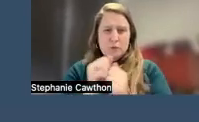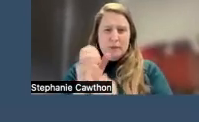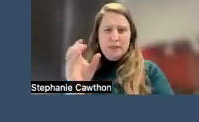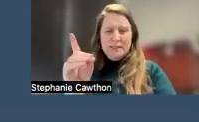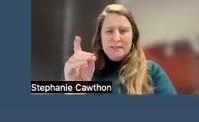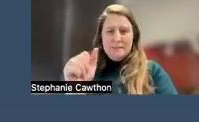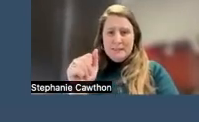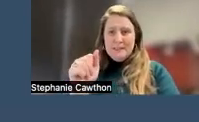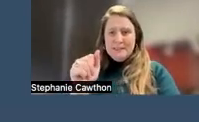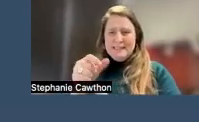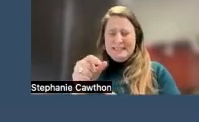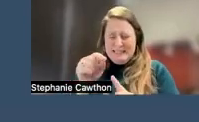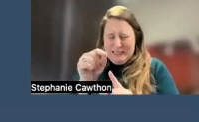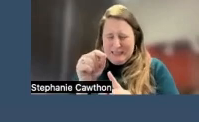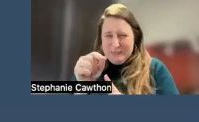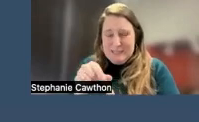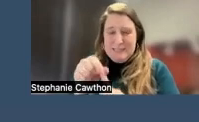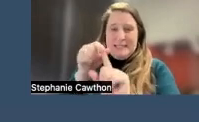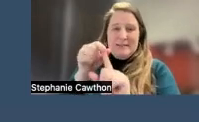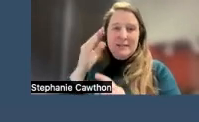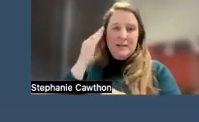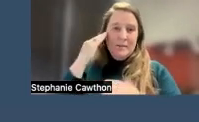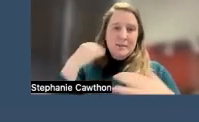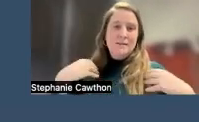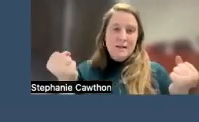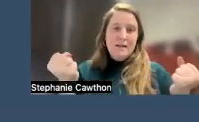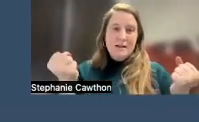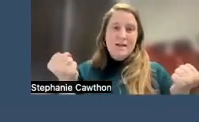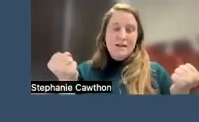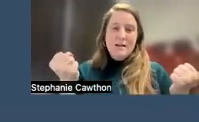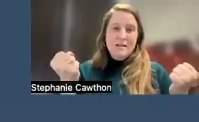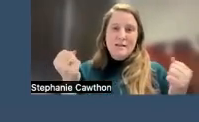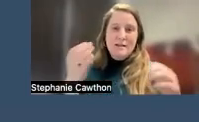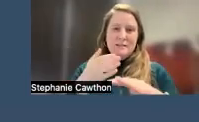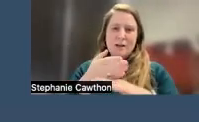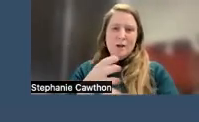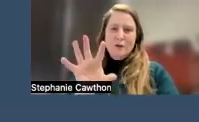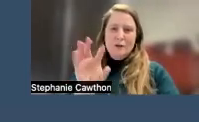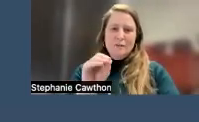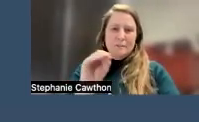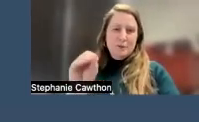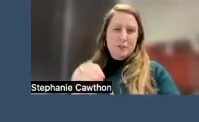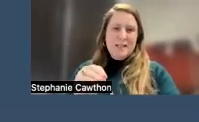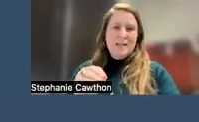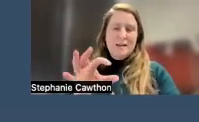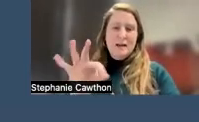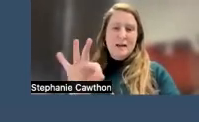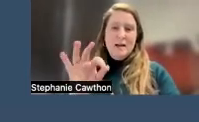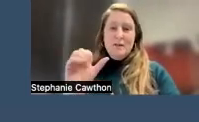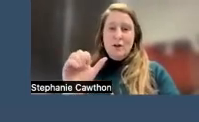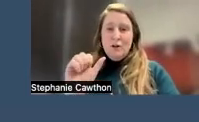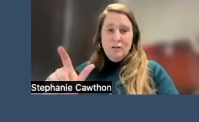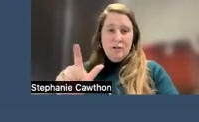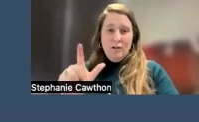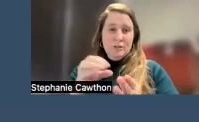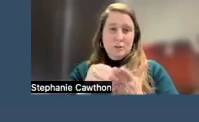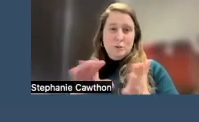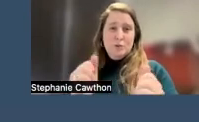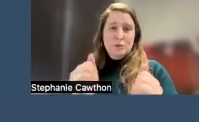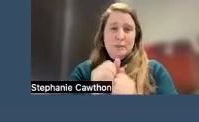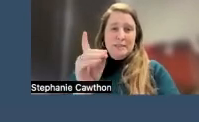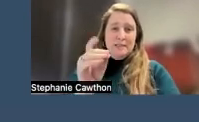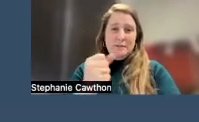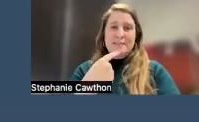a pretty drastic increase in the number of students in mental health, specifically students with disabilities. It's over